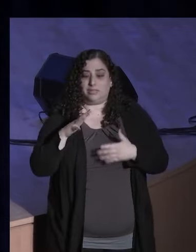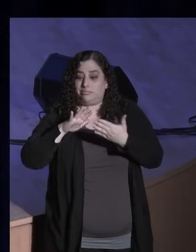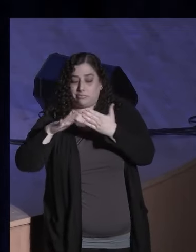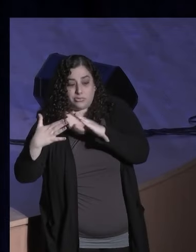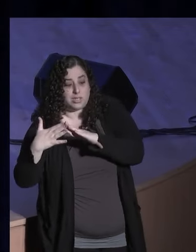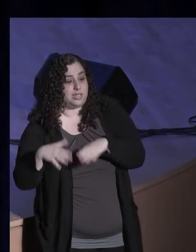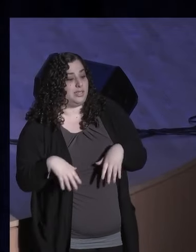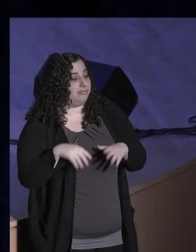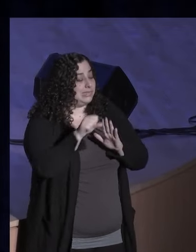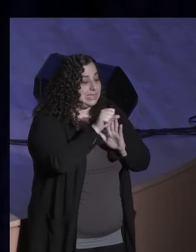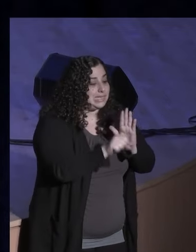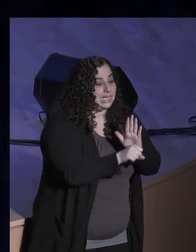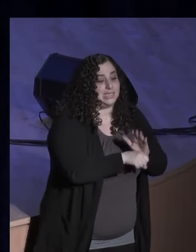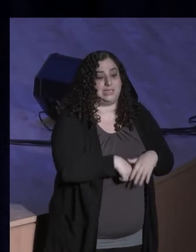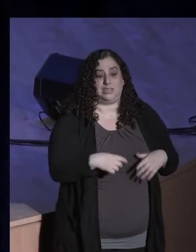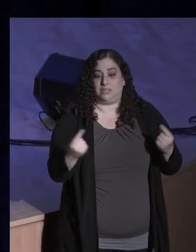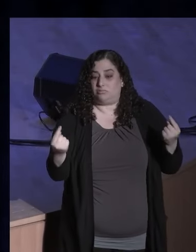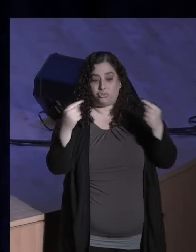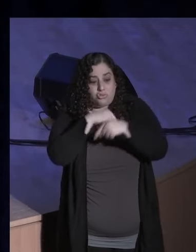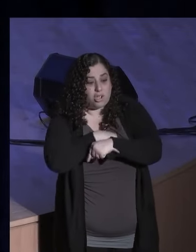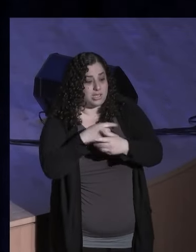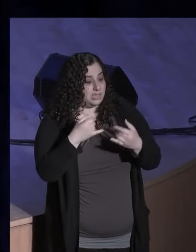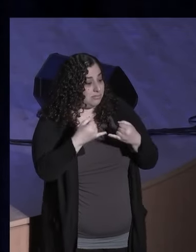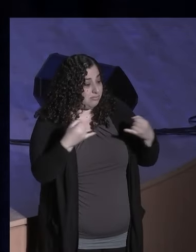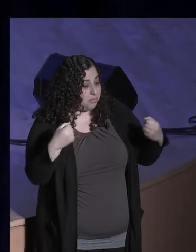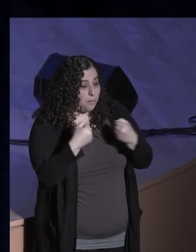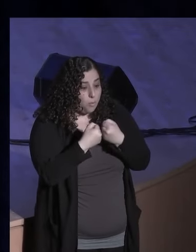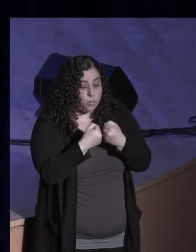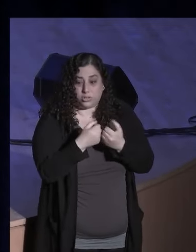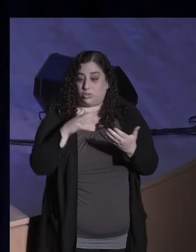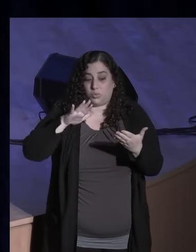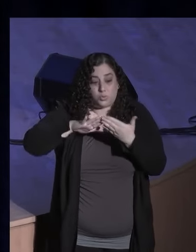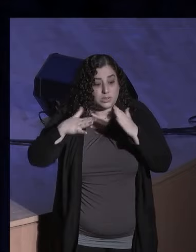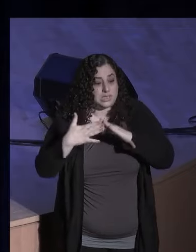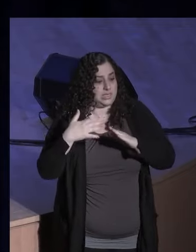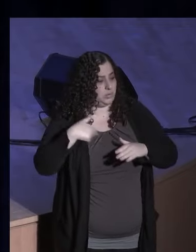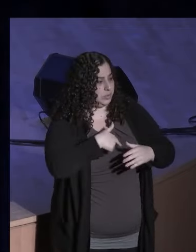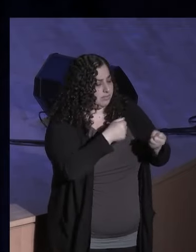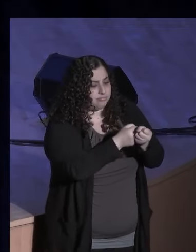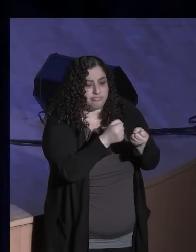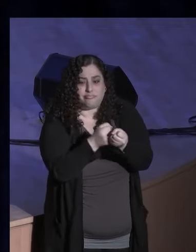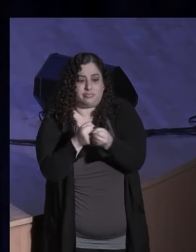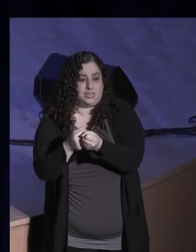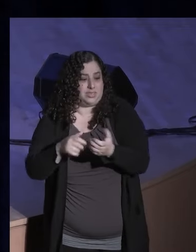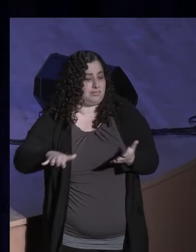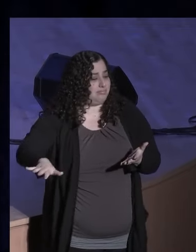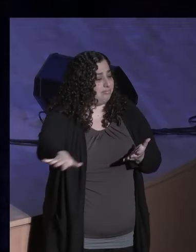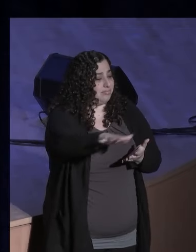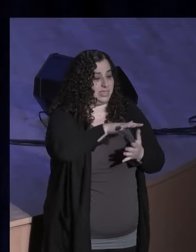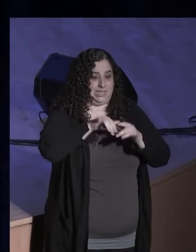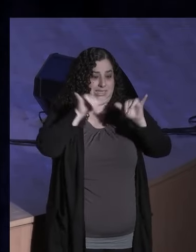and nurture complex cultural ecosystems long after the tent poles come down on the National